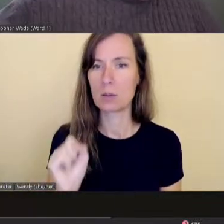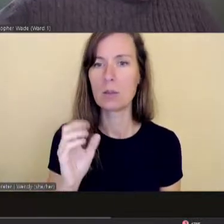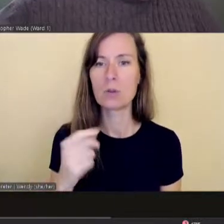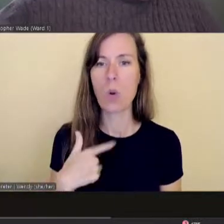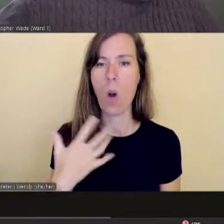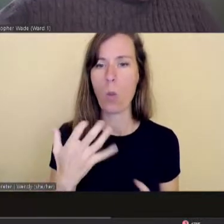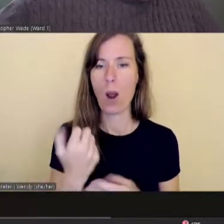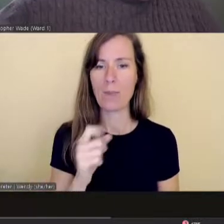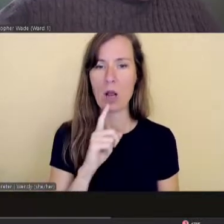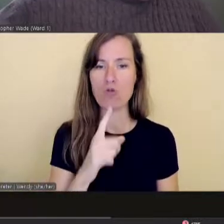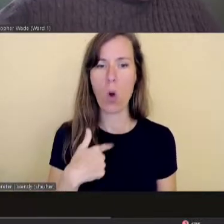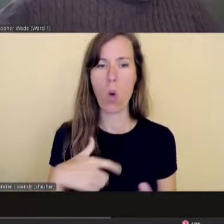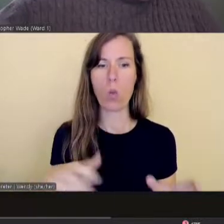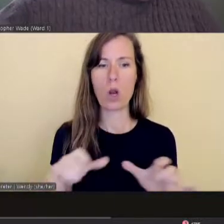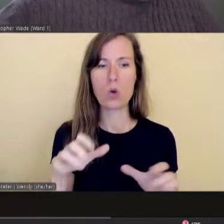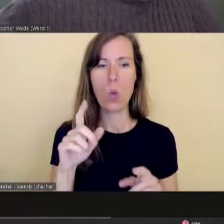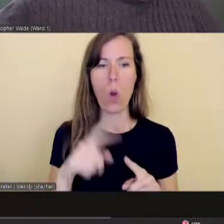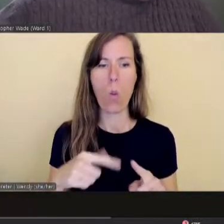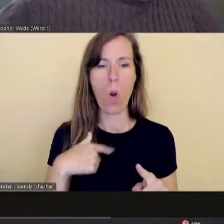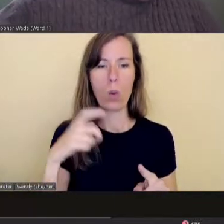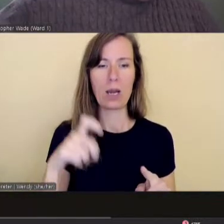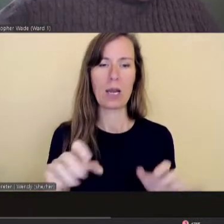Councilmember Briner, I do see you with your hand up.